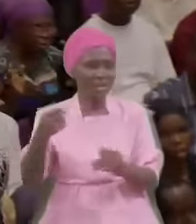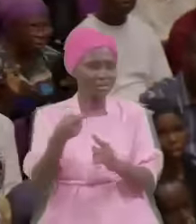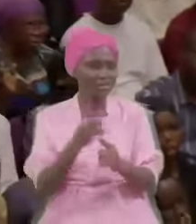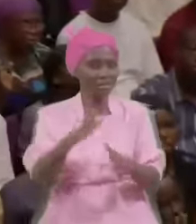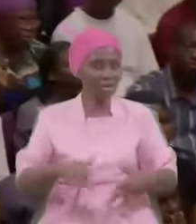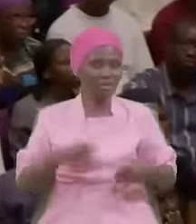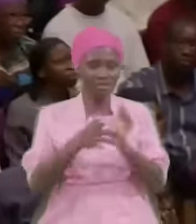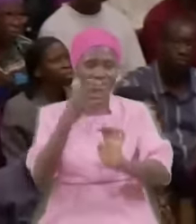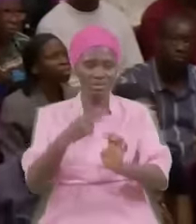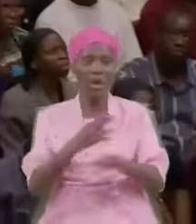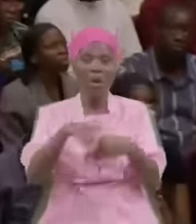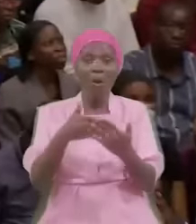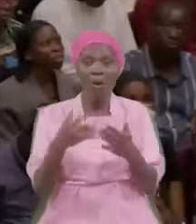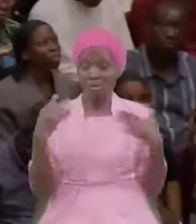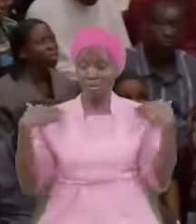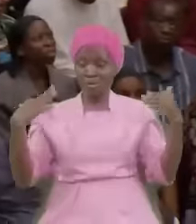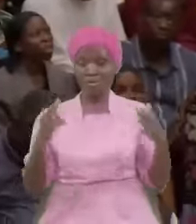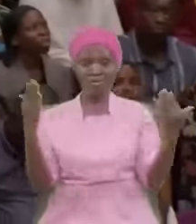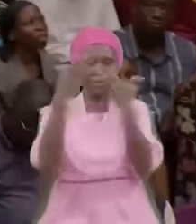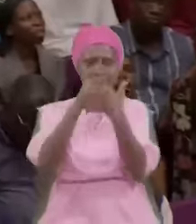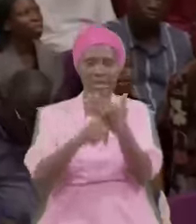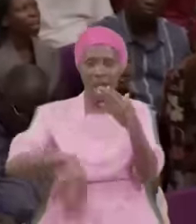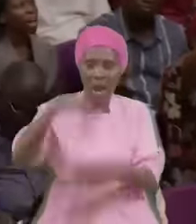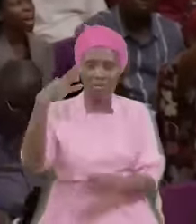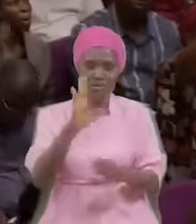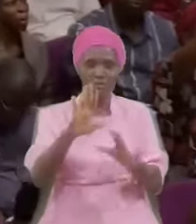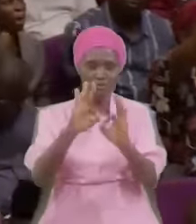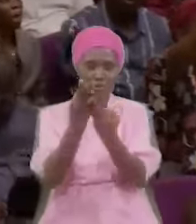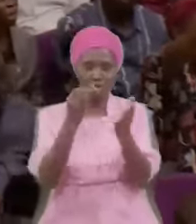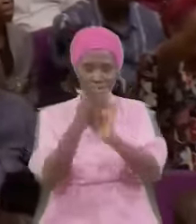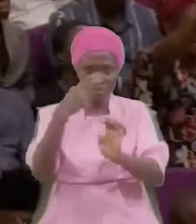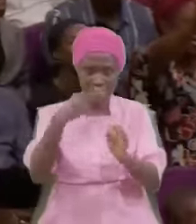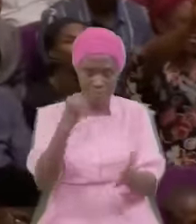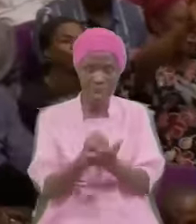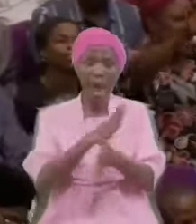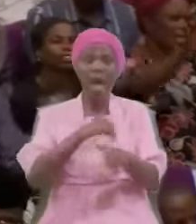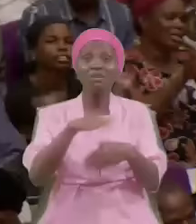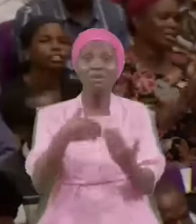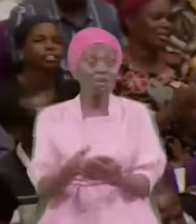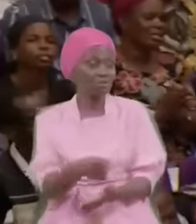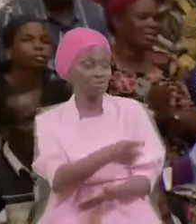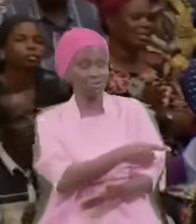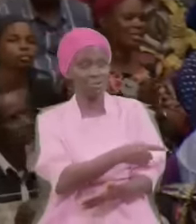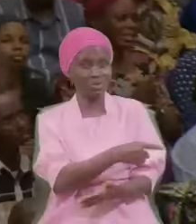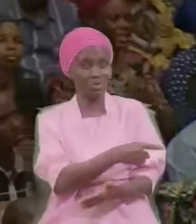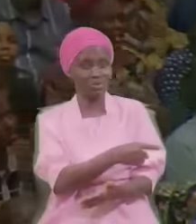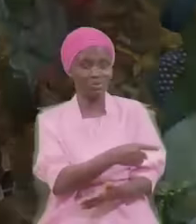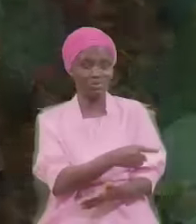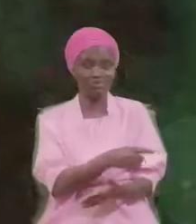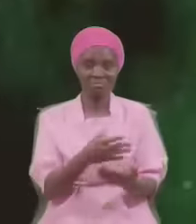All the agents of darkness, out of your family. And all those, all